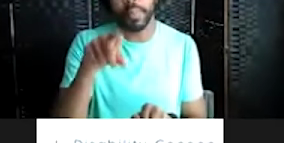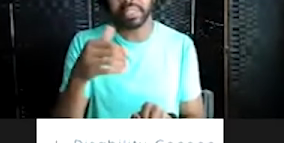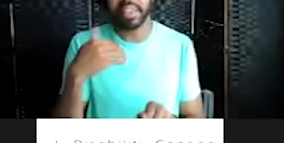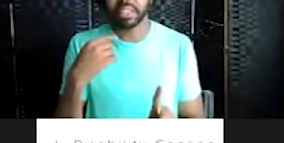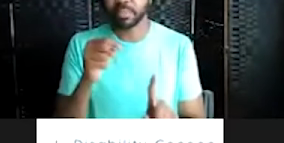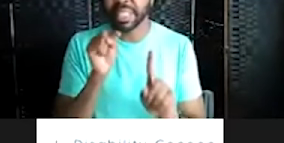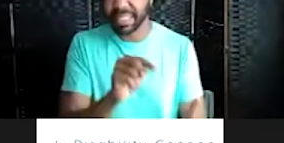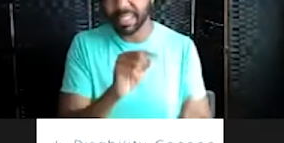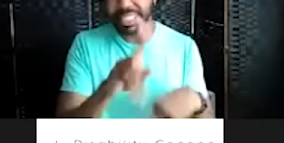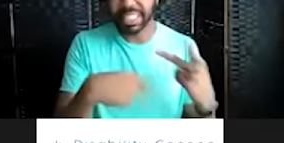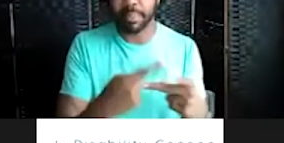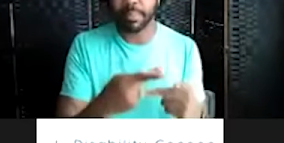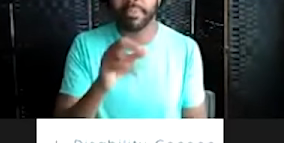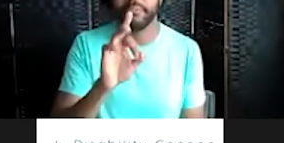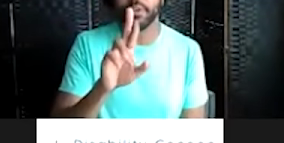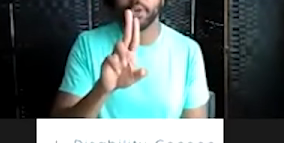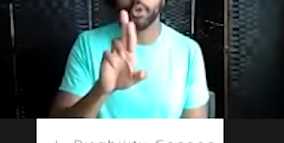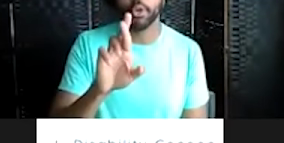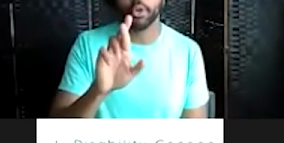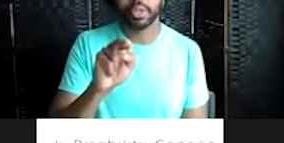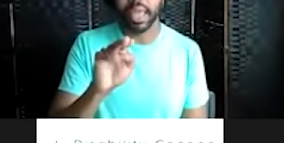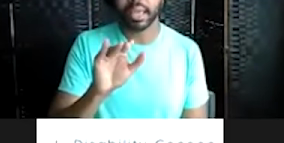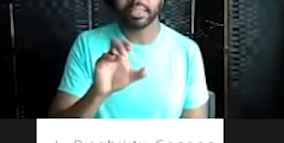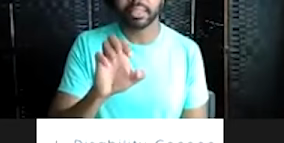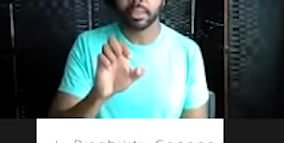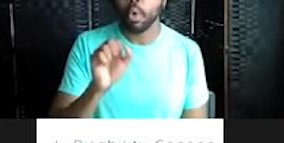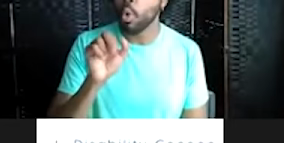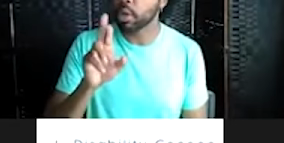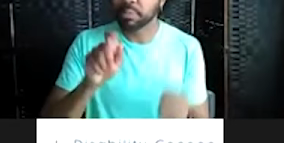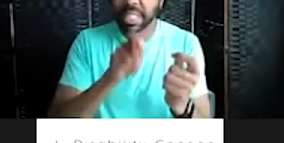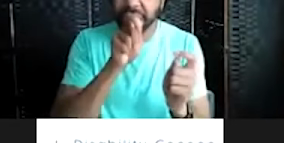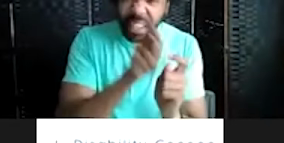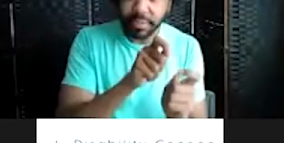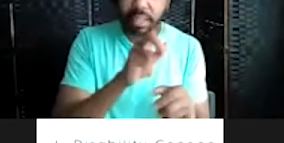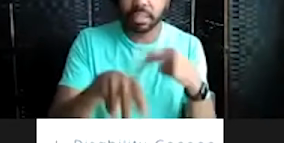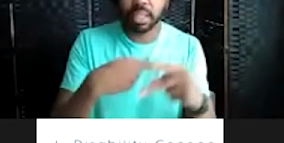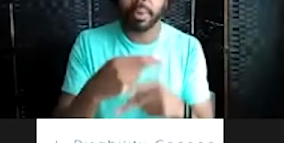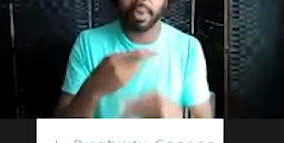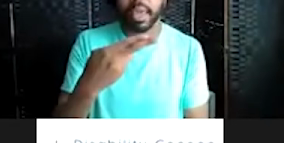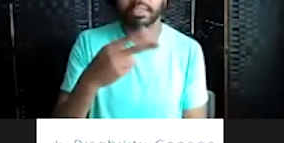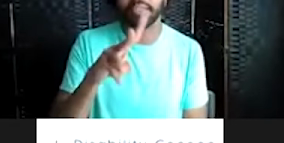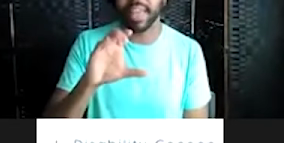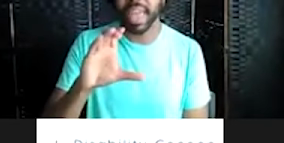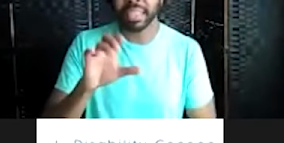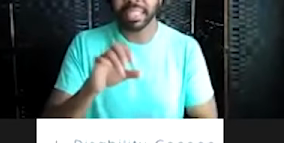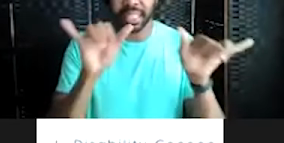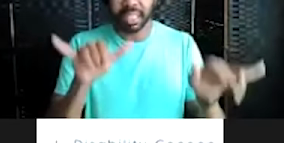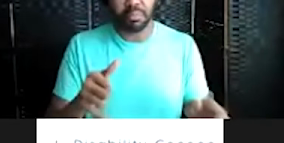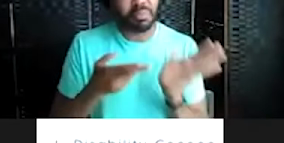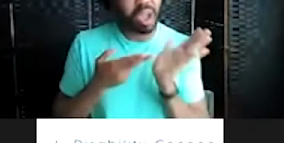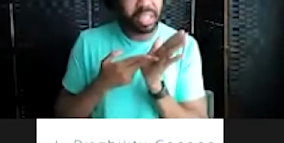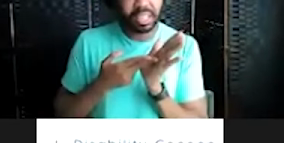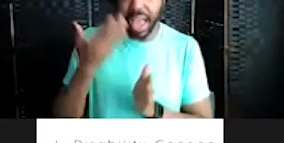furnace or HVAC system. And I'll be honest with you, I don't know